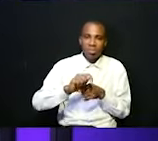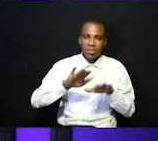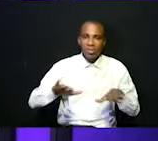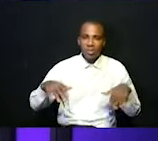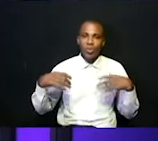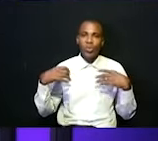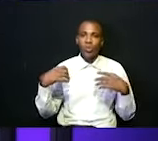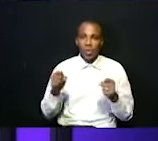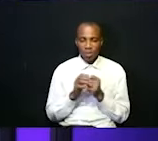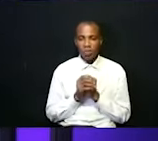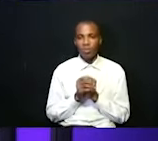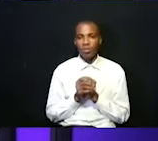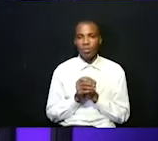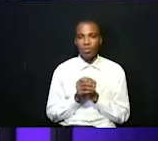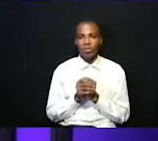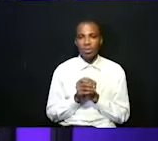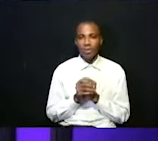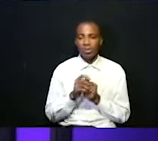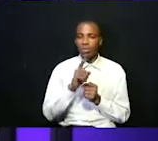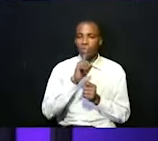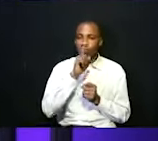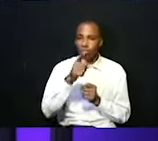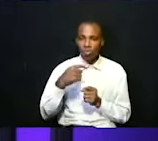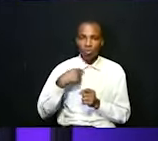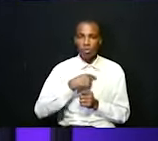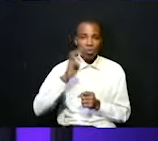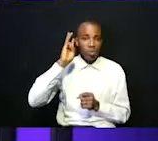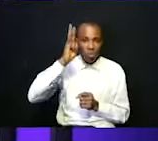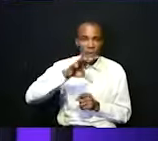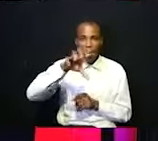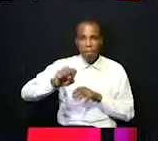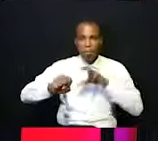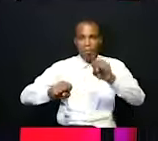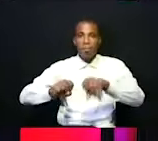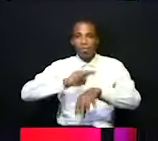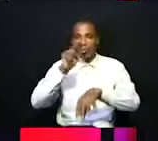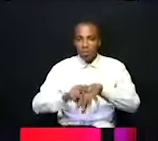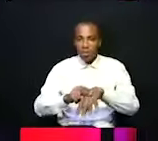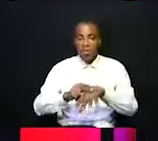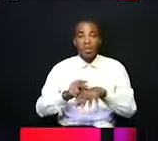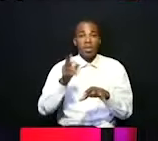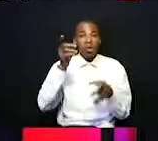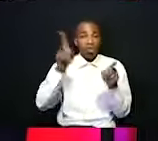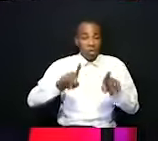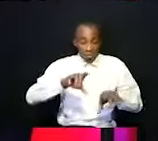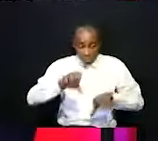sum. We will be possessing the nations when we start possessing our